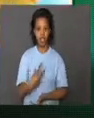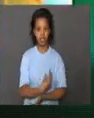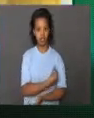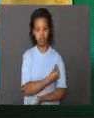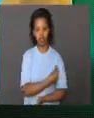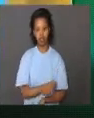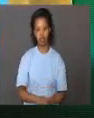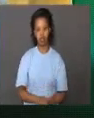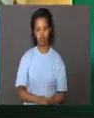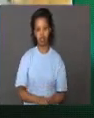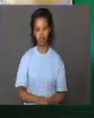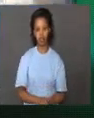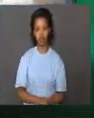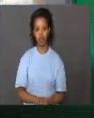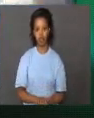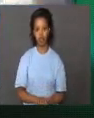syringes,